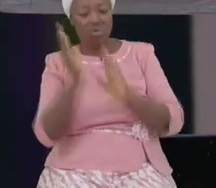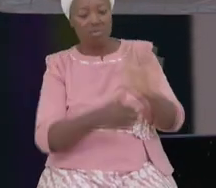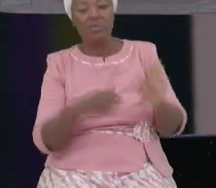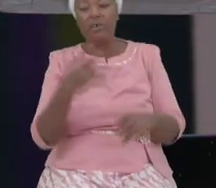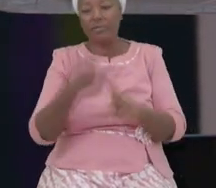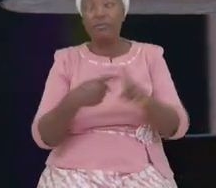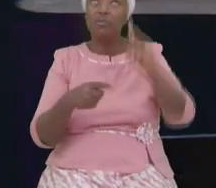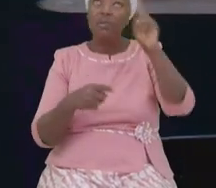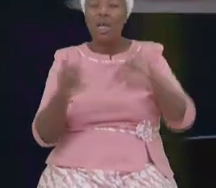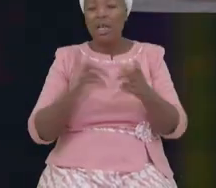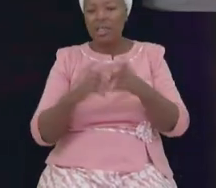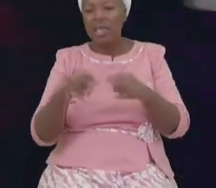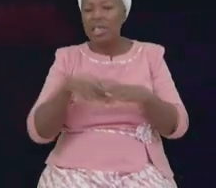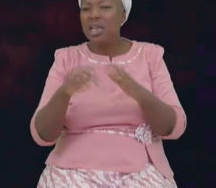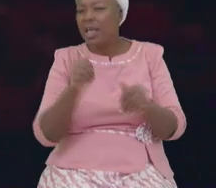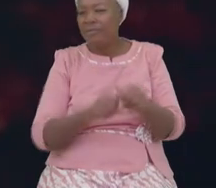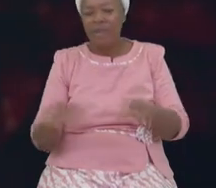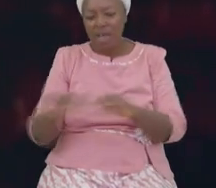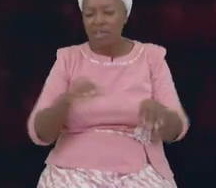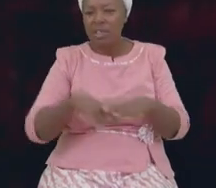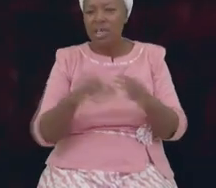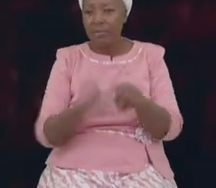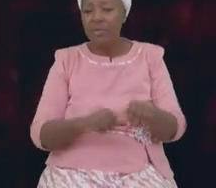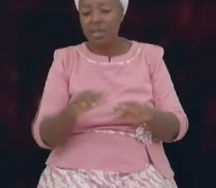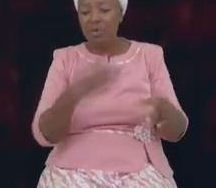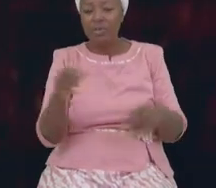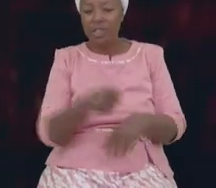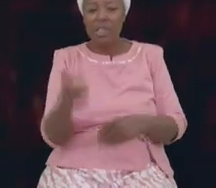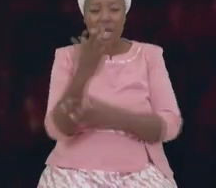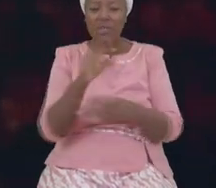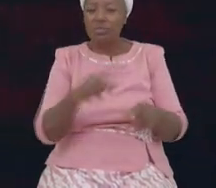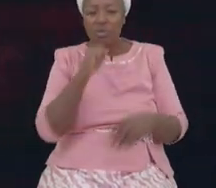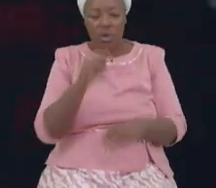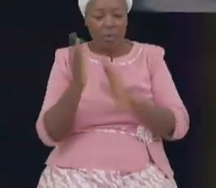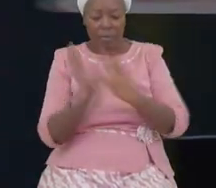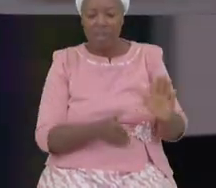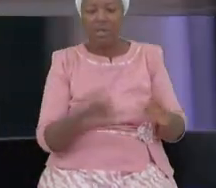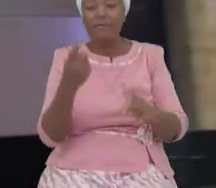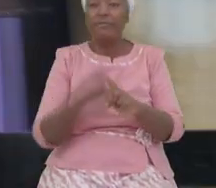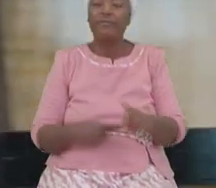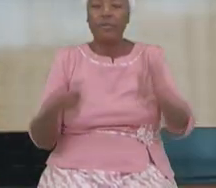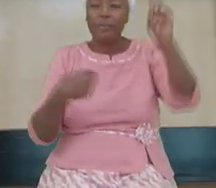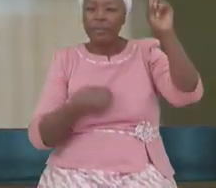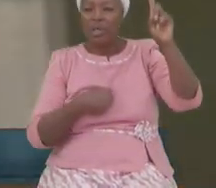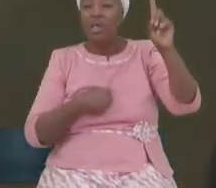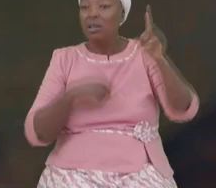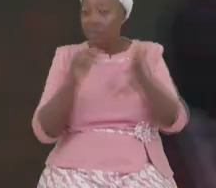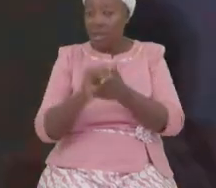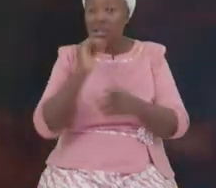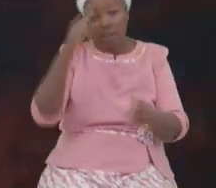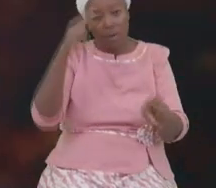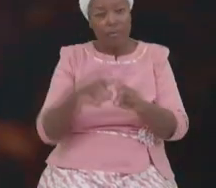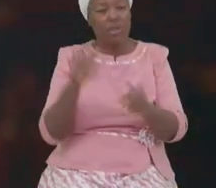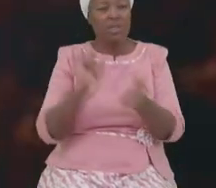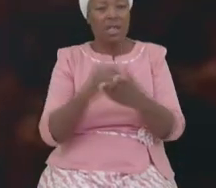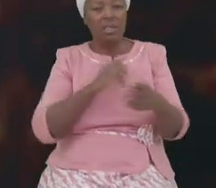me. In every action of their hands, they'll not depart from me. That's the covenant the